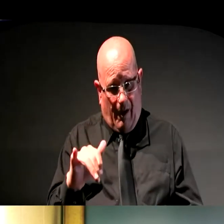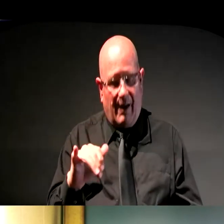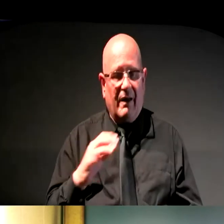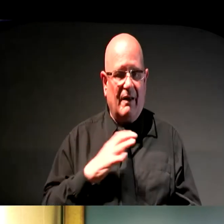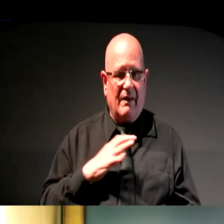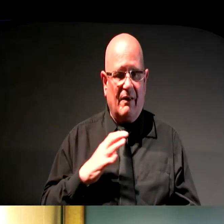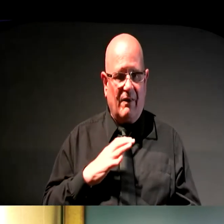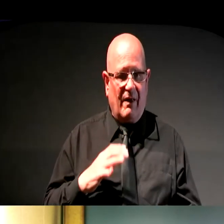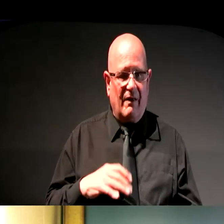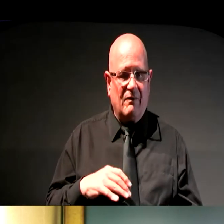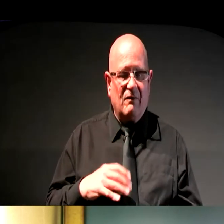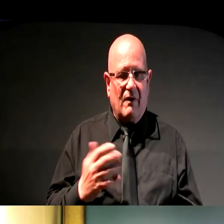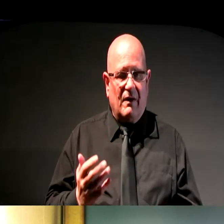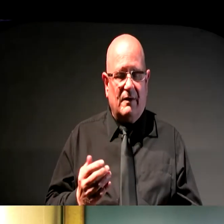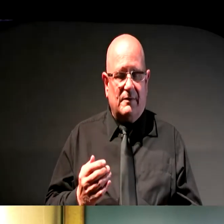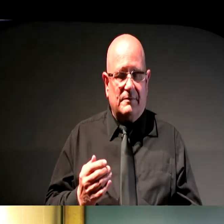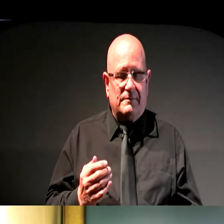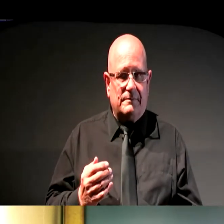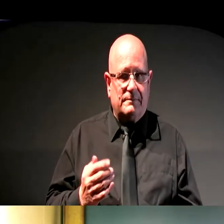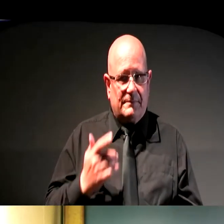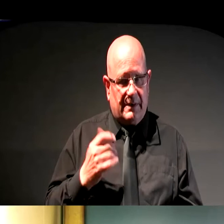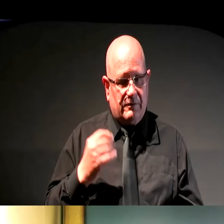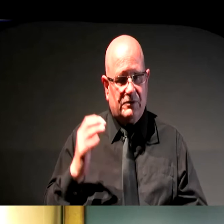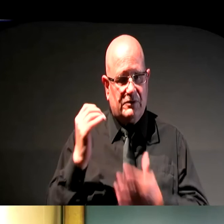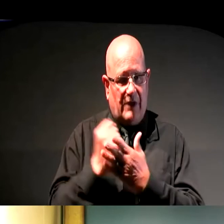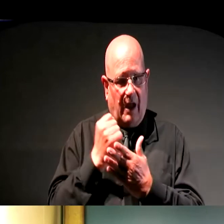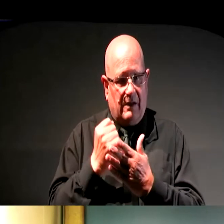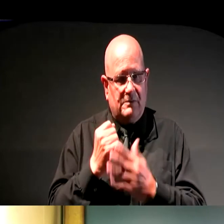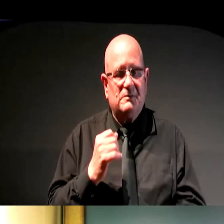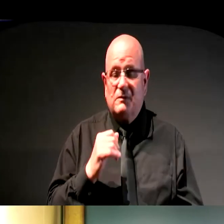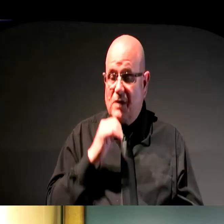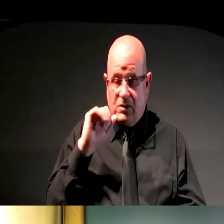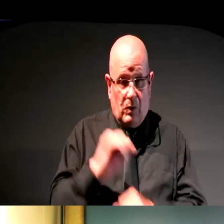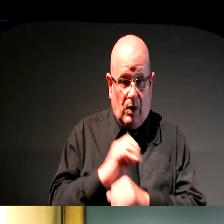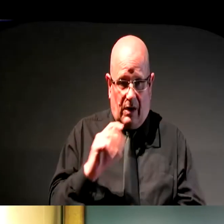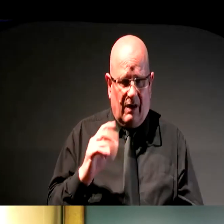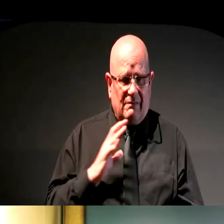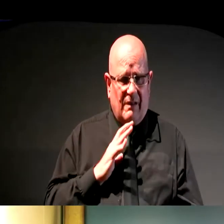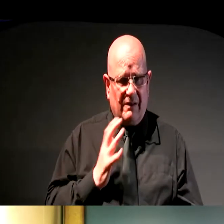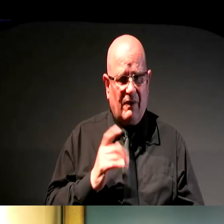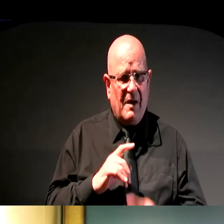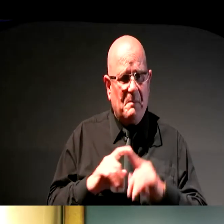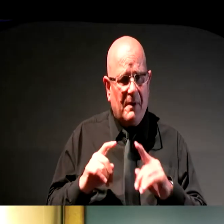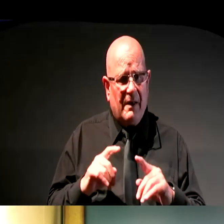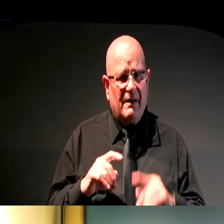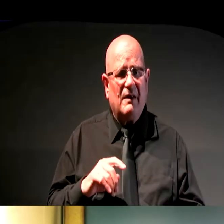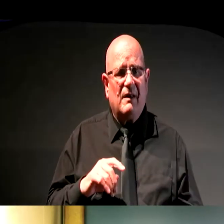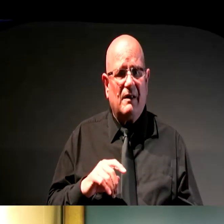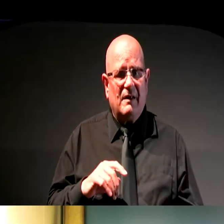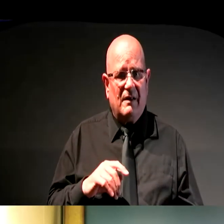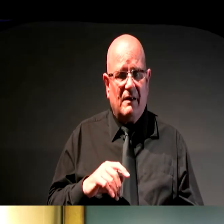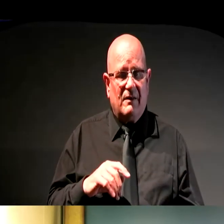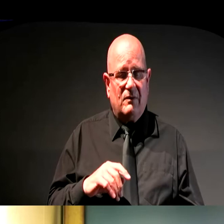box that you think they're supposed to fit. So if you give them a chance to, if it doesn't work out, you might guide them. But if at first you let them try it their